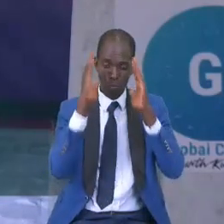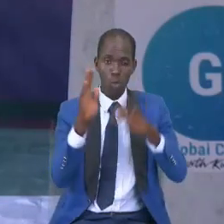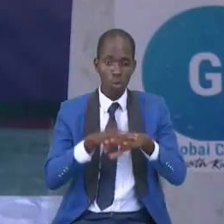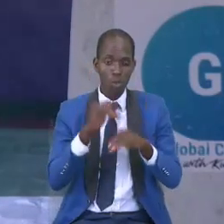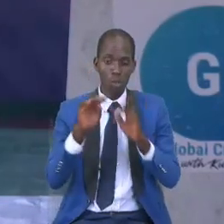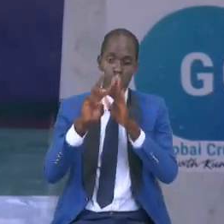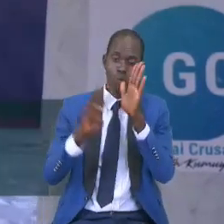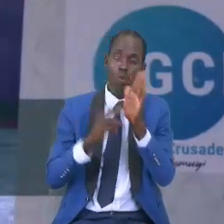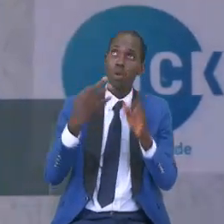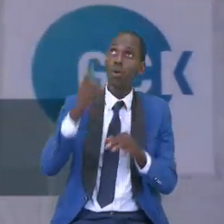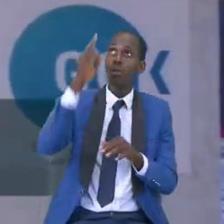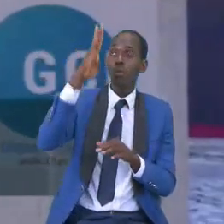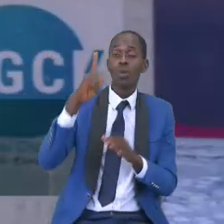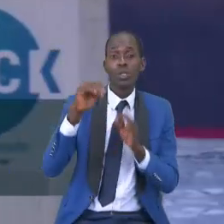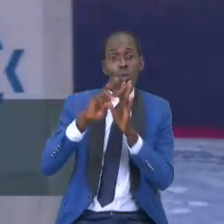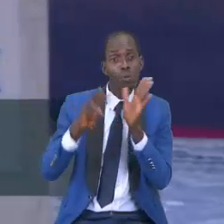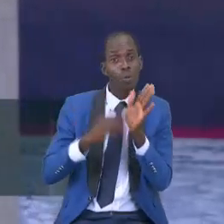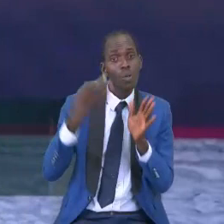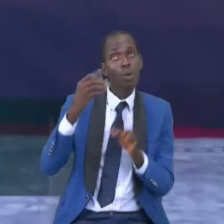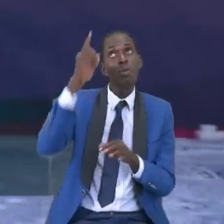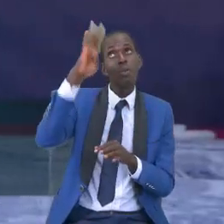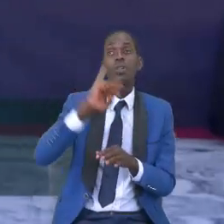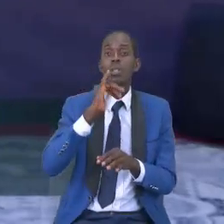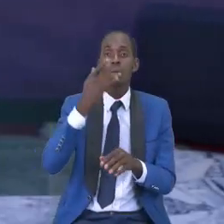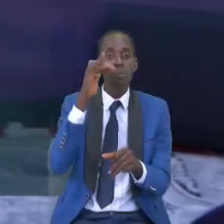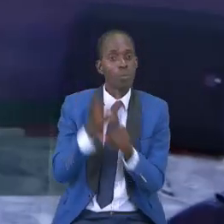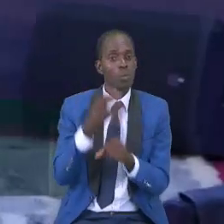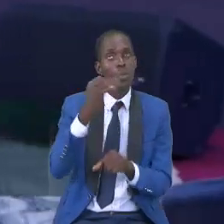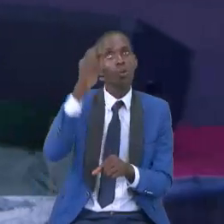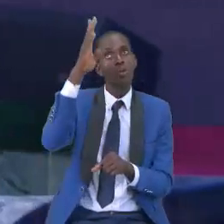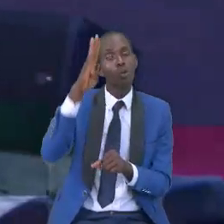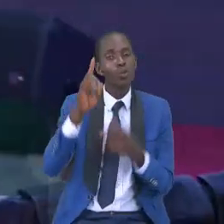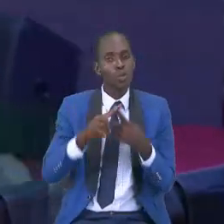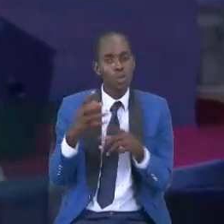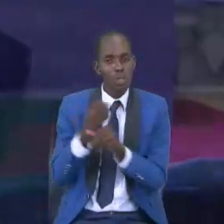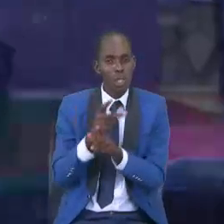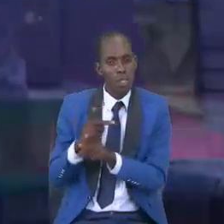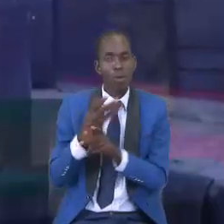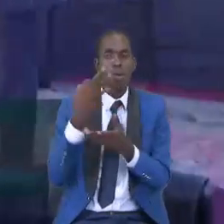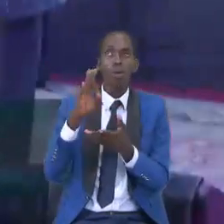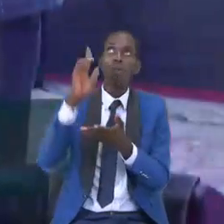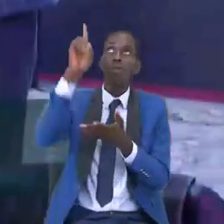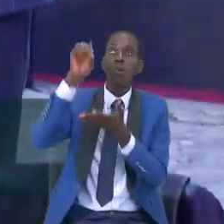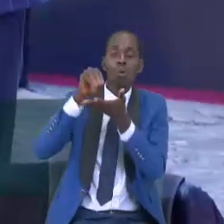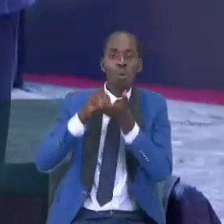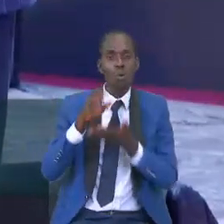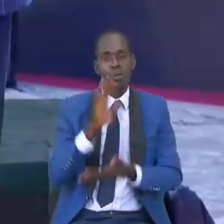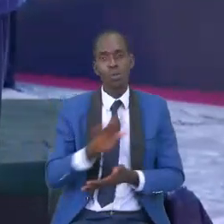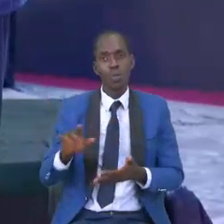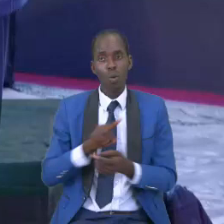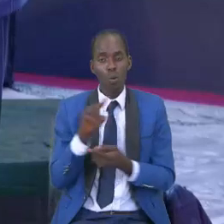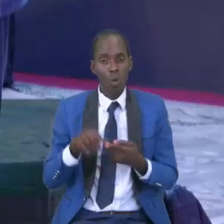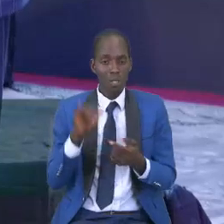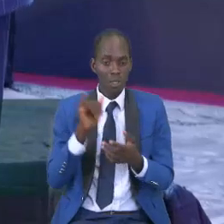promise of God. The will of God is to take care of his own children. When that child is in